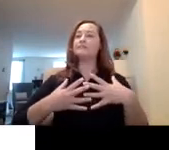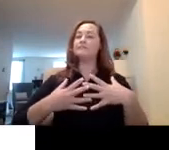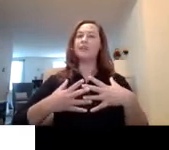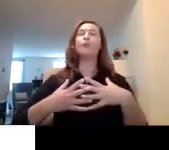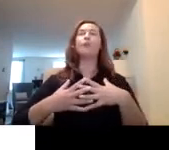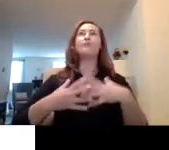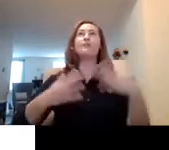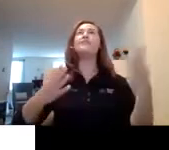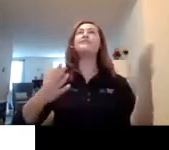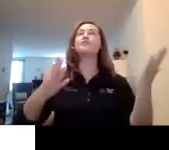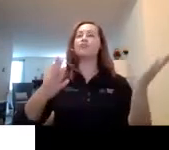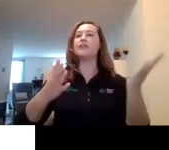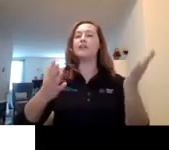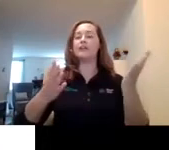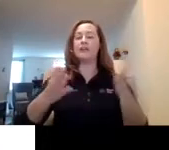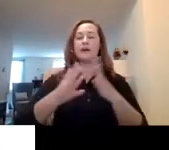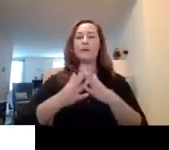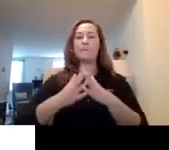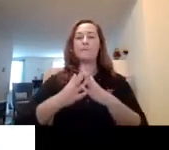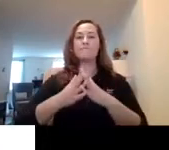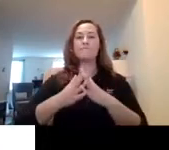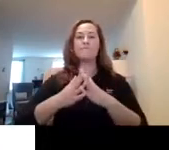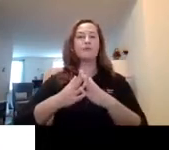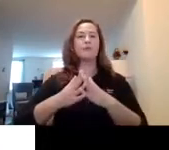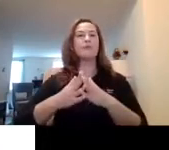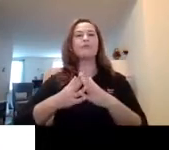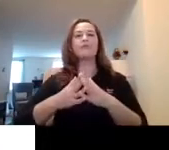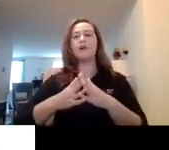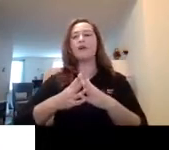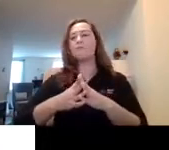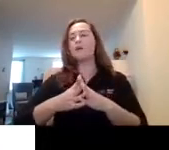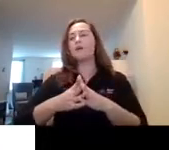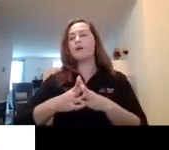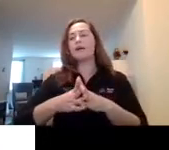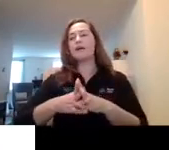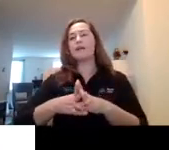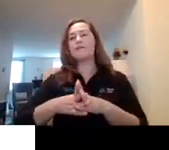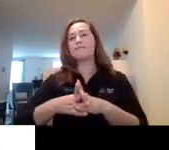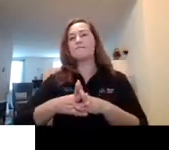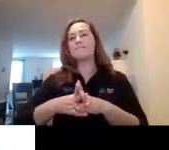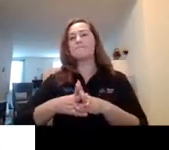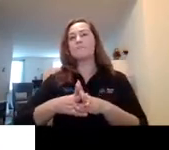COVID-19, we did this training probably from